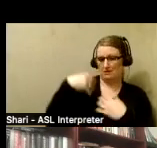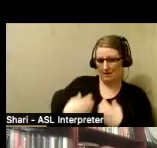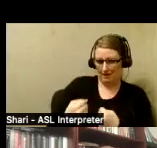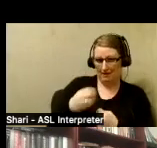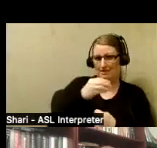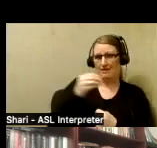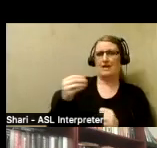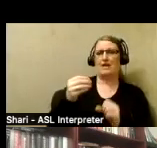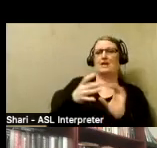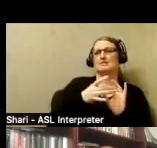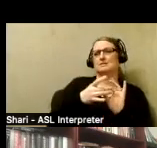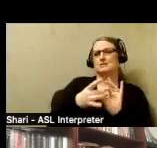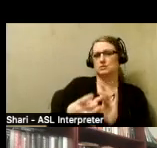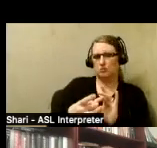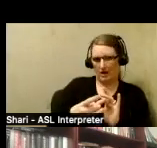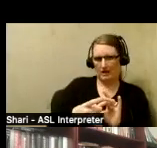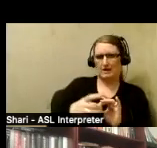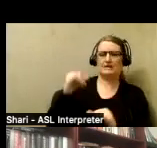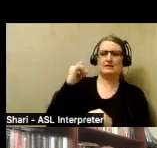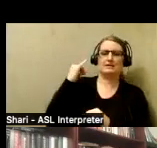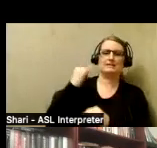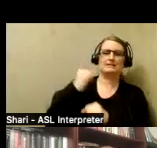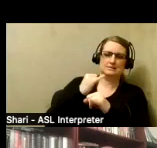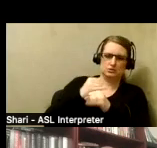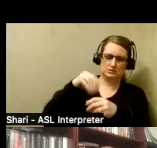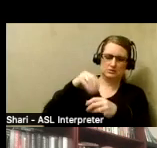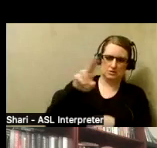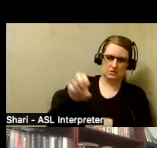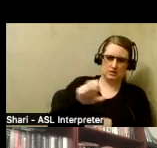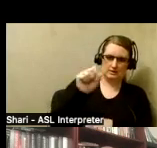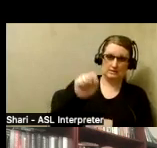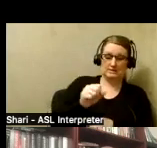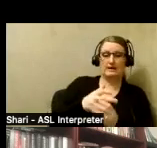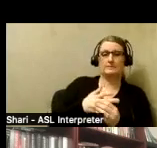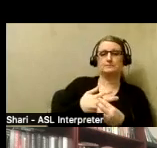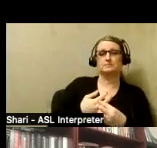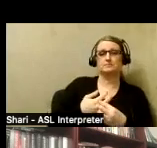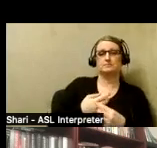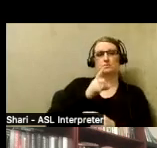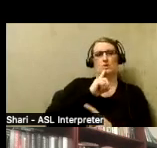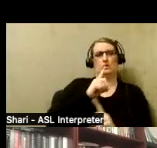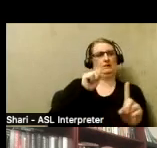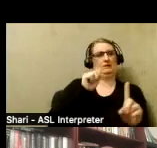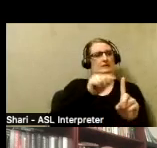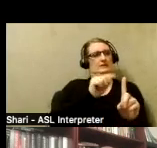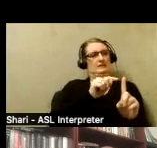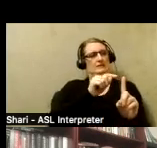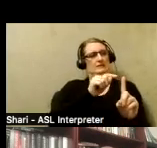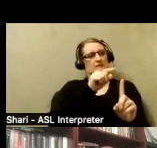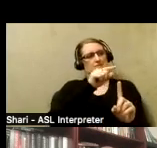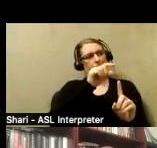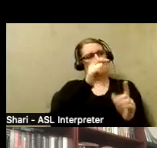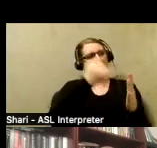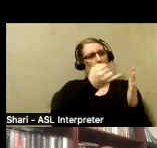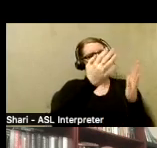and its corresponding institutions in the United States. Because given the novelty of Tosquelles'